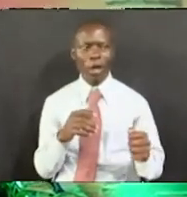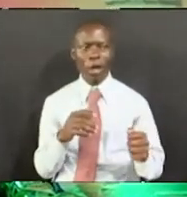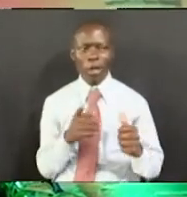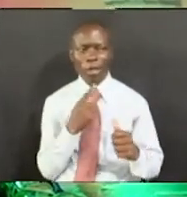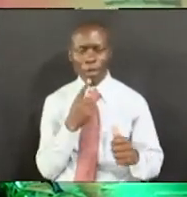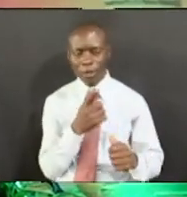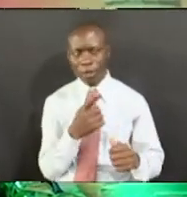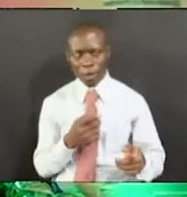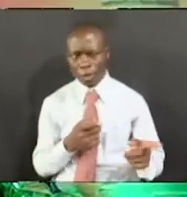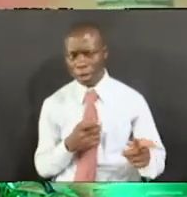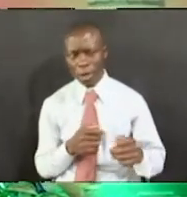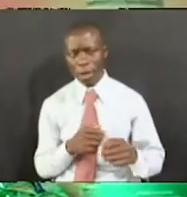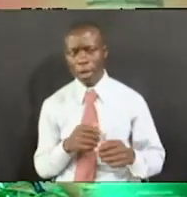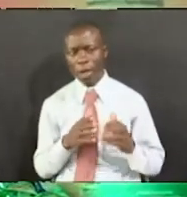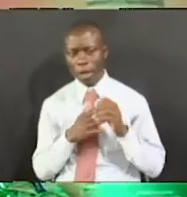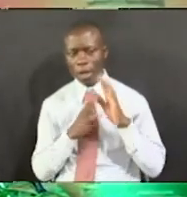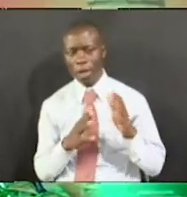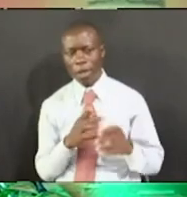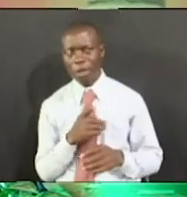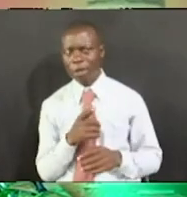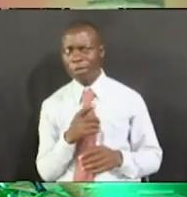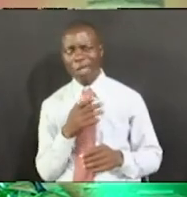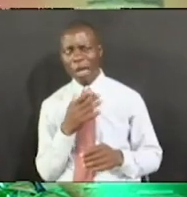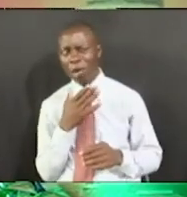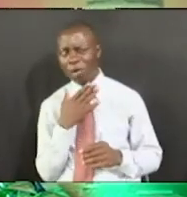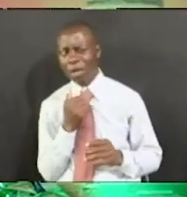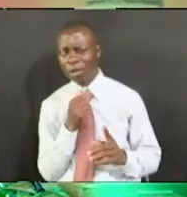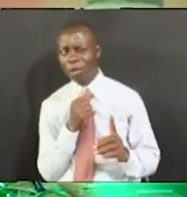And then you say, Elder, I want to approach Jerry.